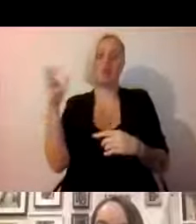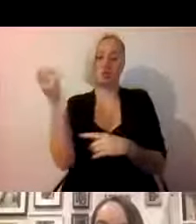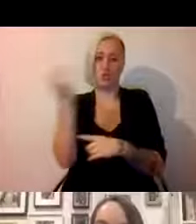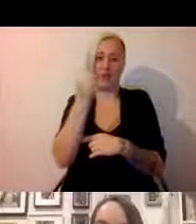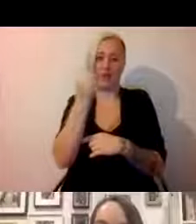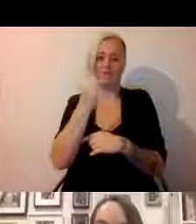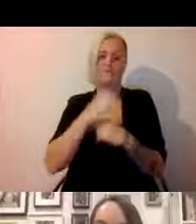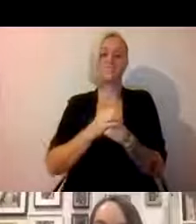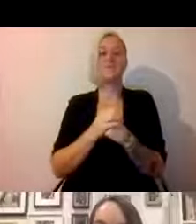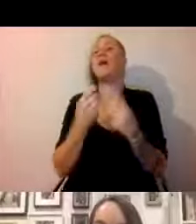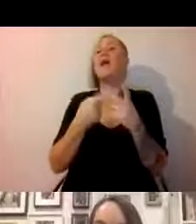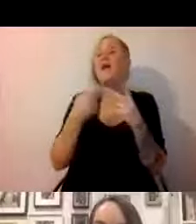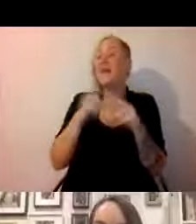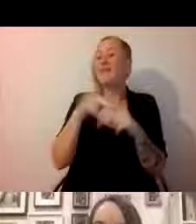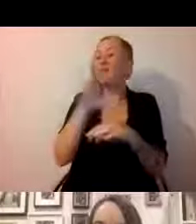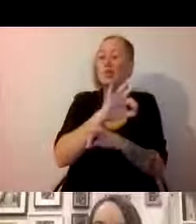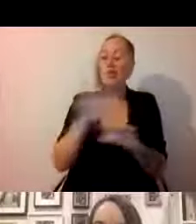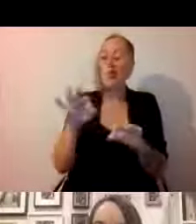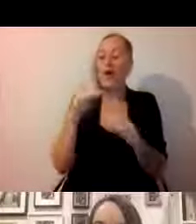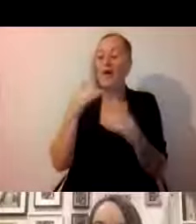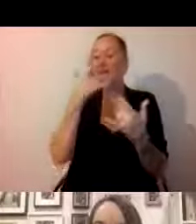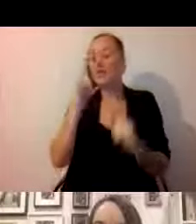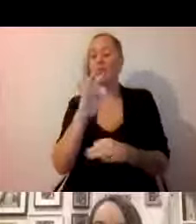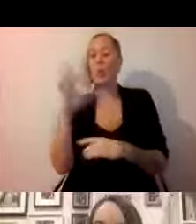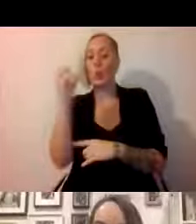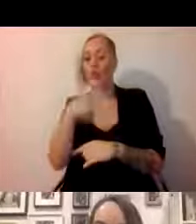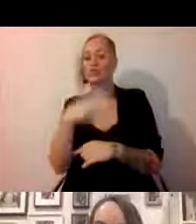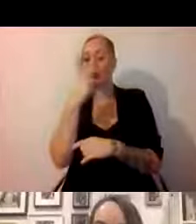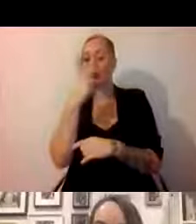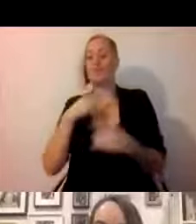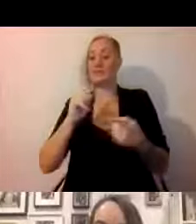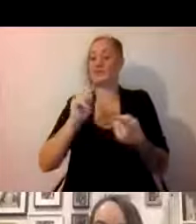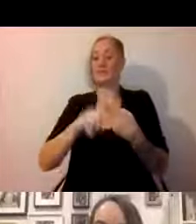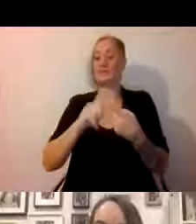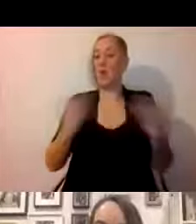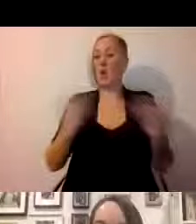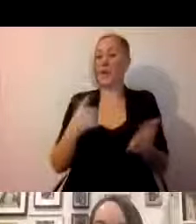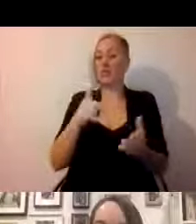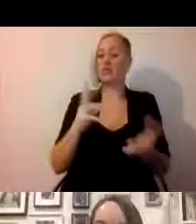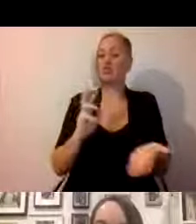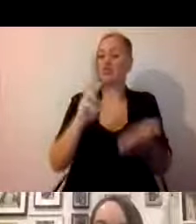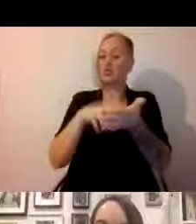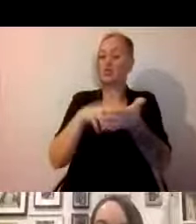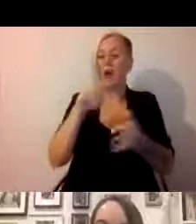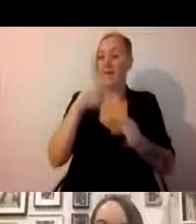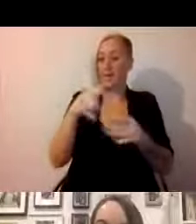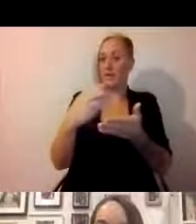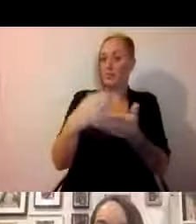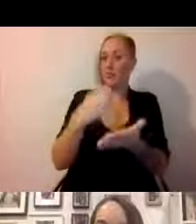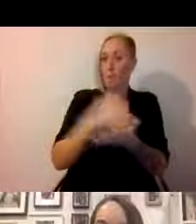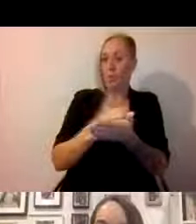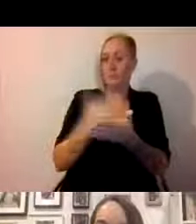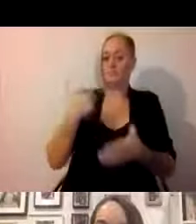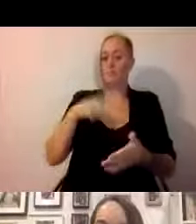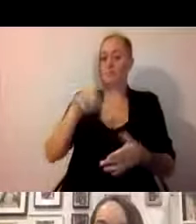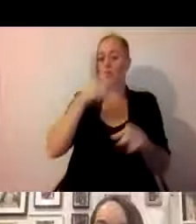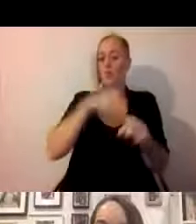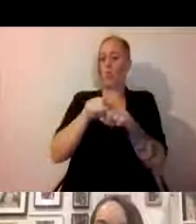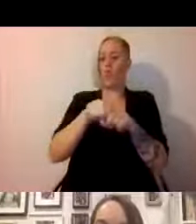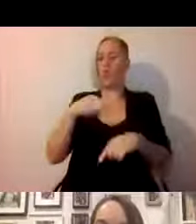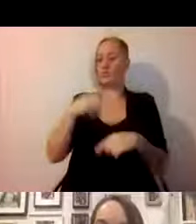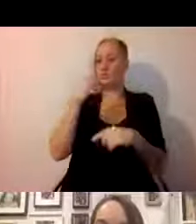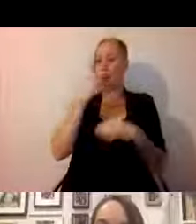not one of the lucky winners tonight, we really encourage you to sign up for this course. As we're going to learn tonight, learning AUSLAN